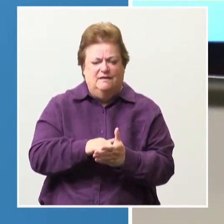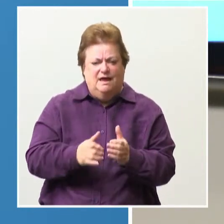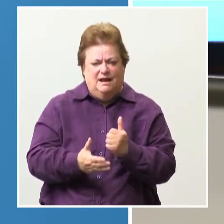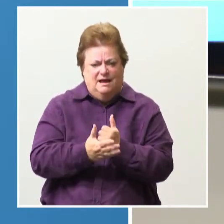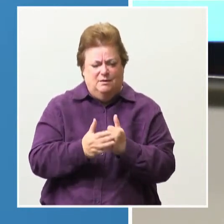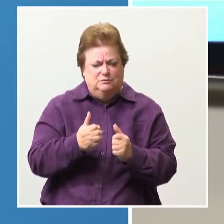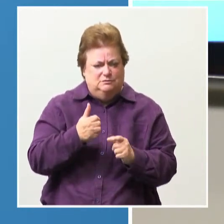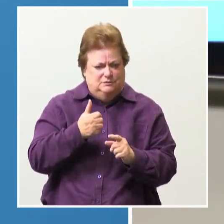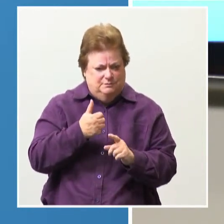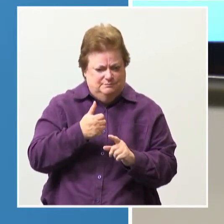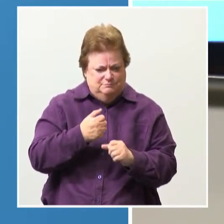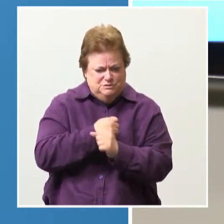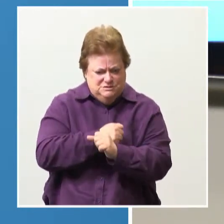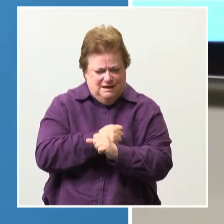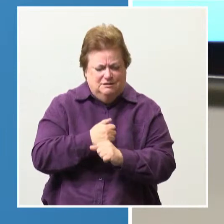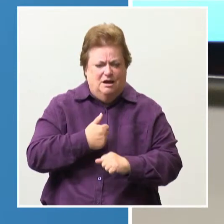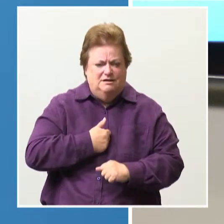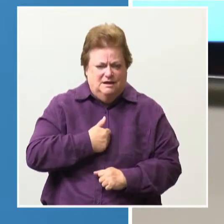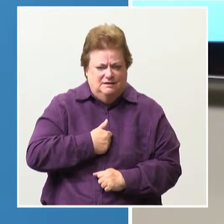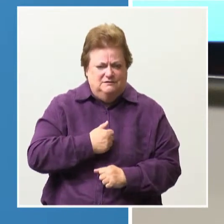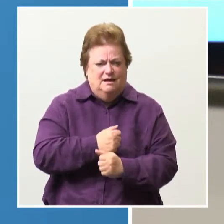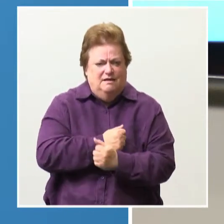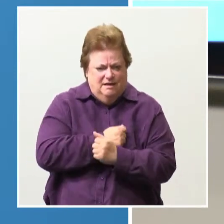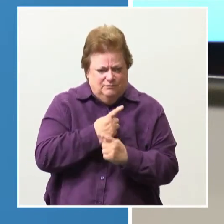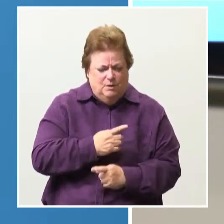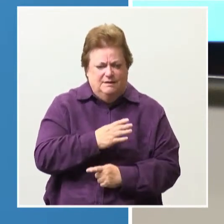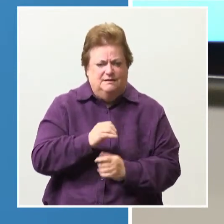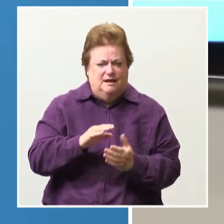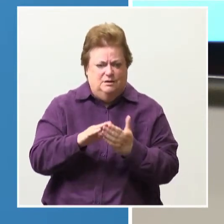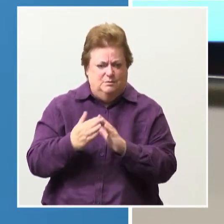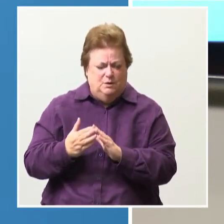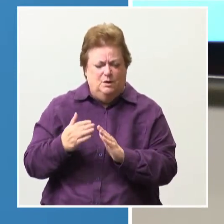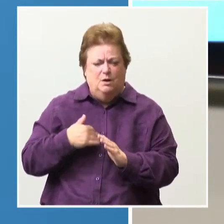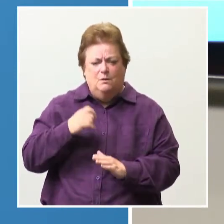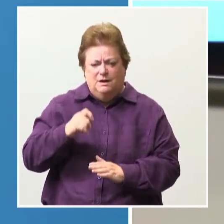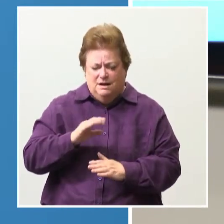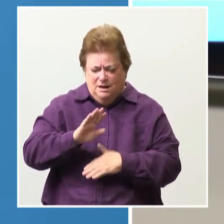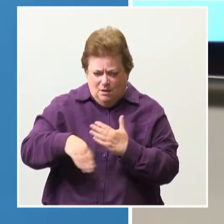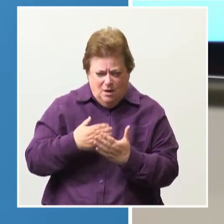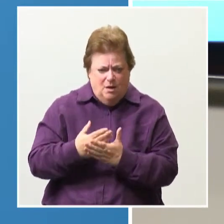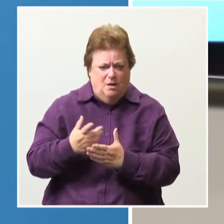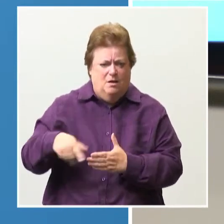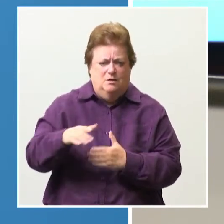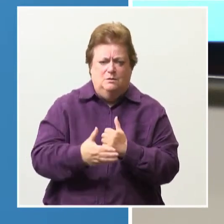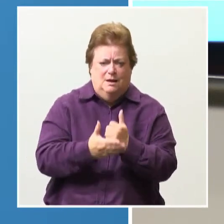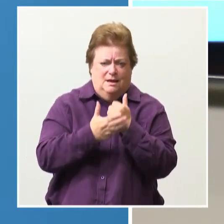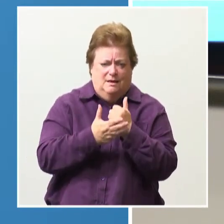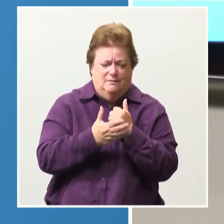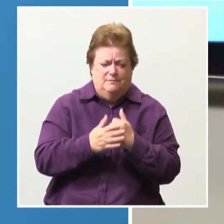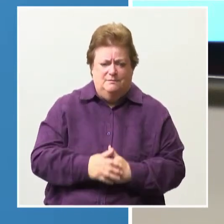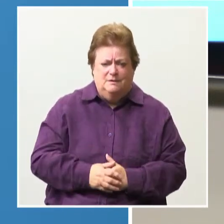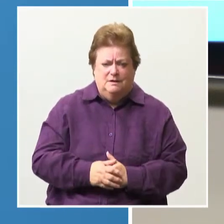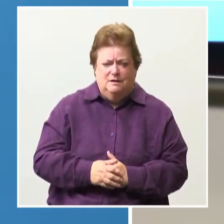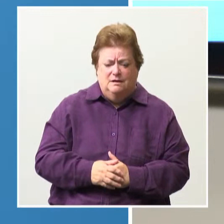ourselves, our loved ones, and our community. And we need everyone else to do the same. Over